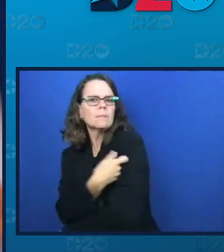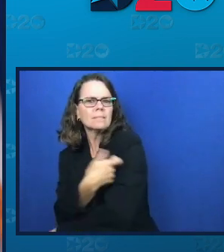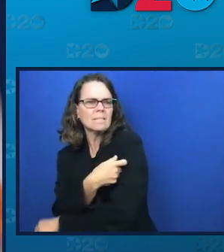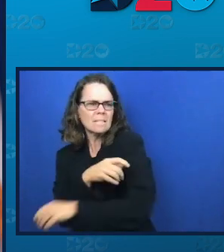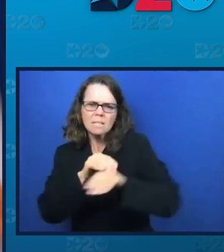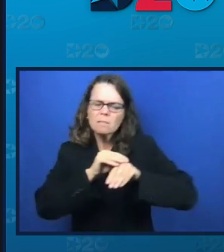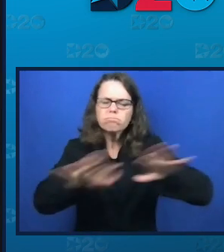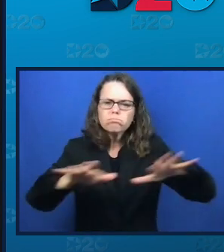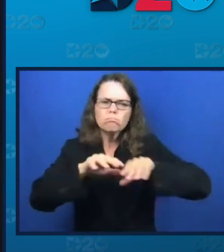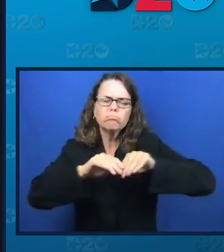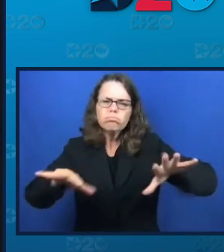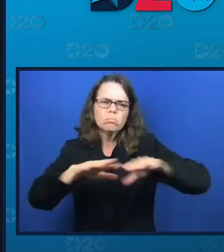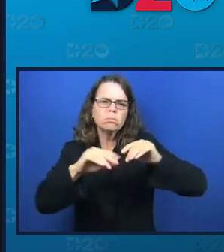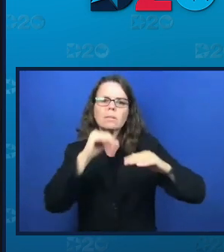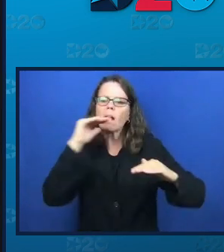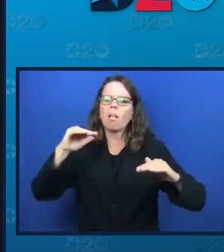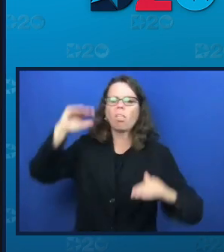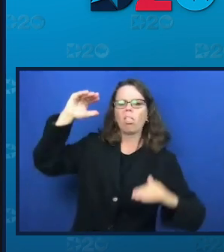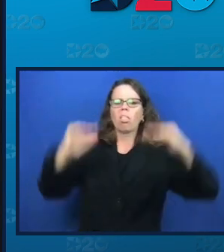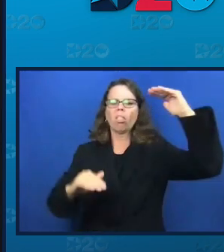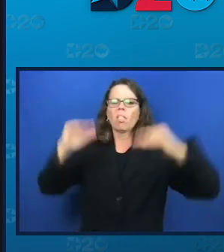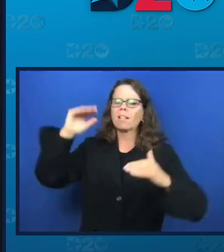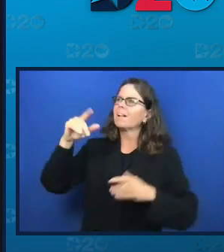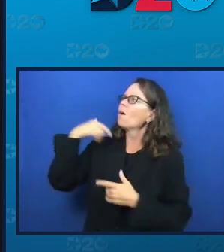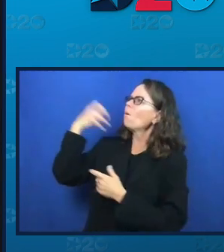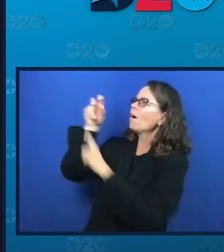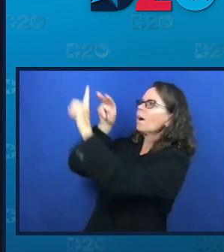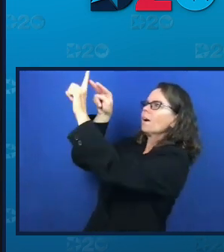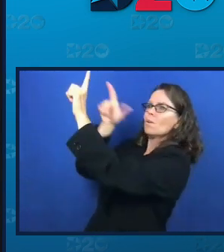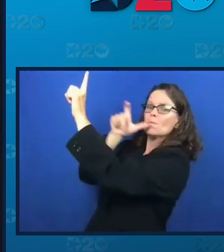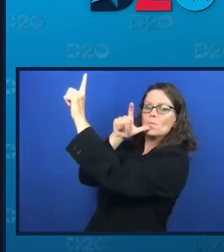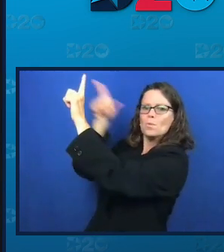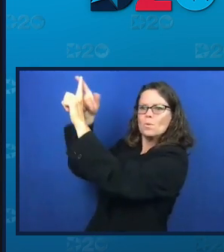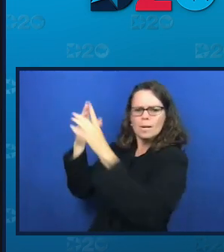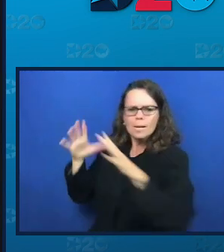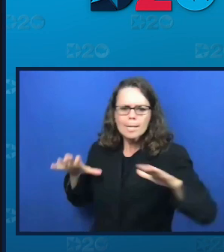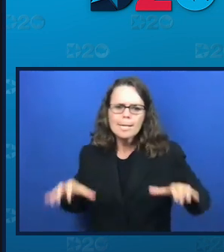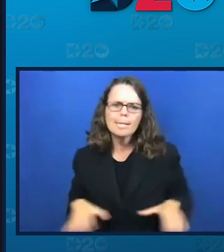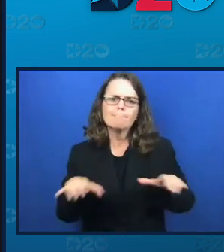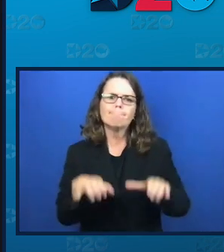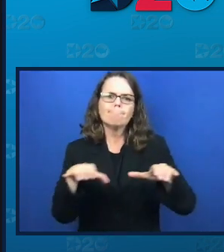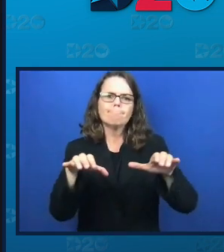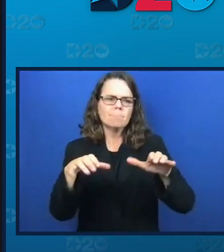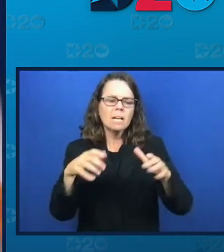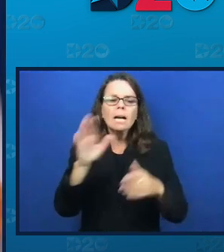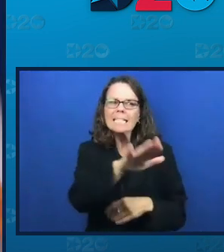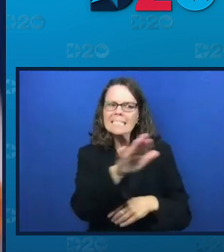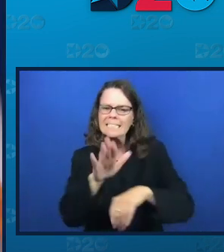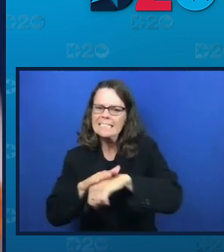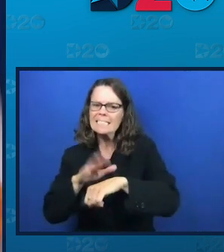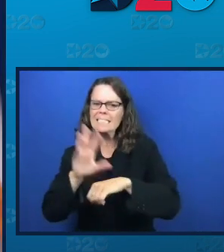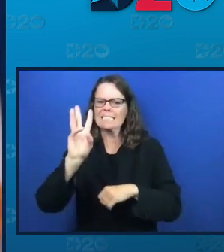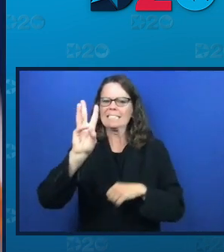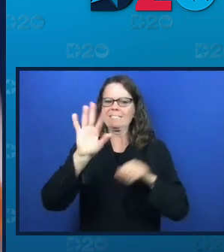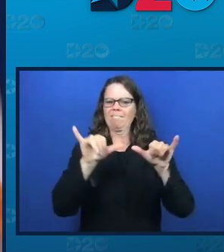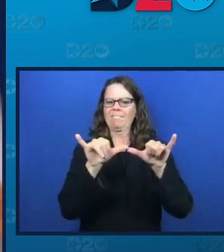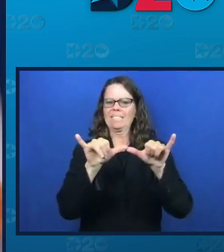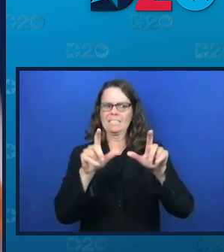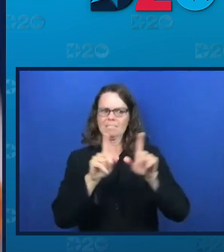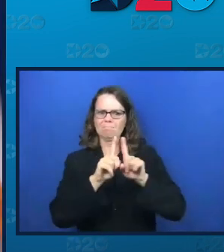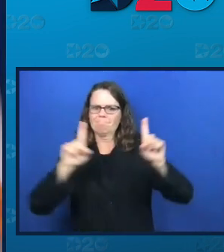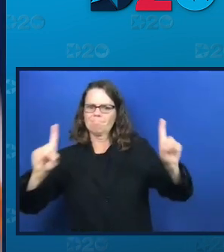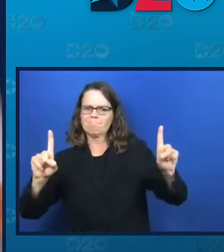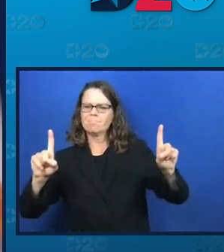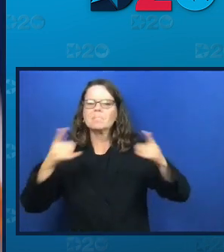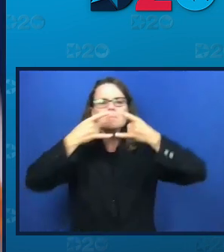practice distancing and wear masks, not as a political statement, but as a patriotic duty, a commitment we make to